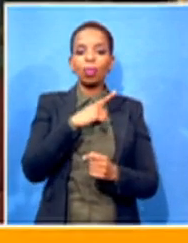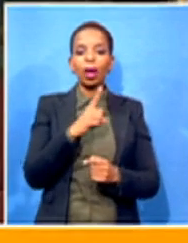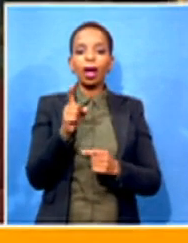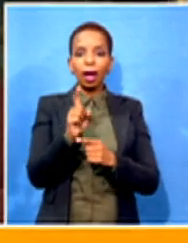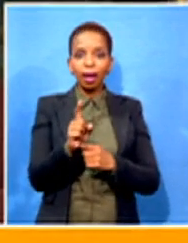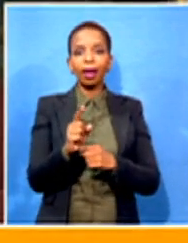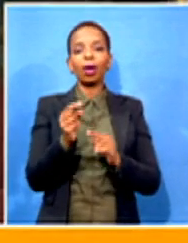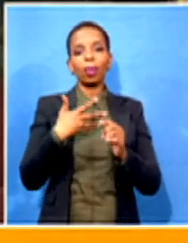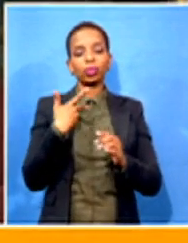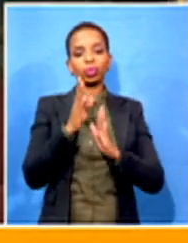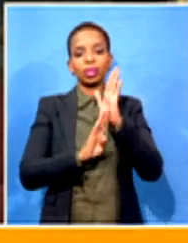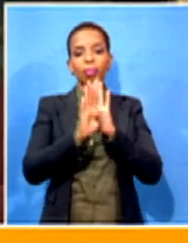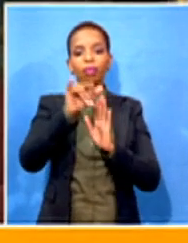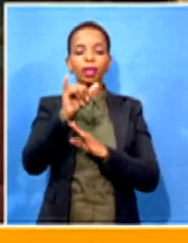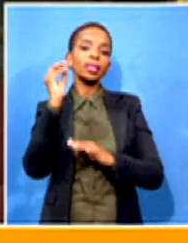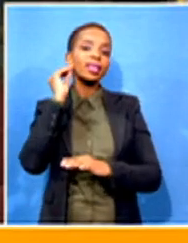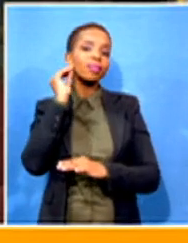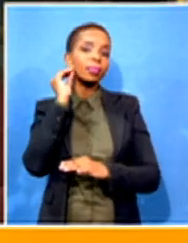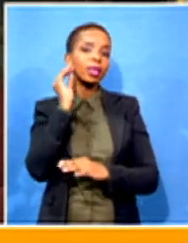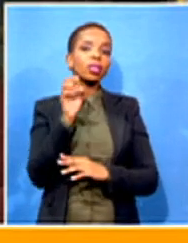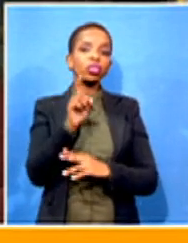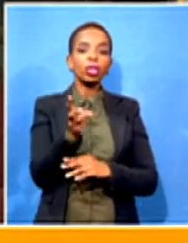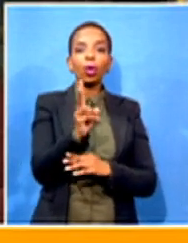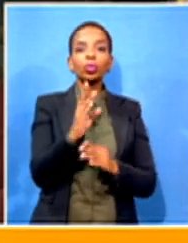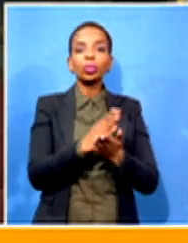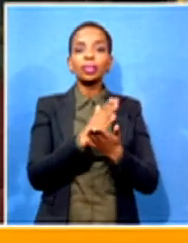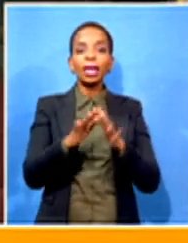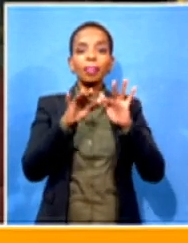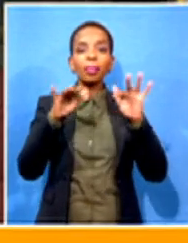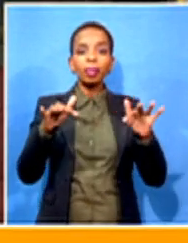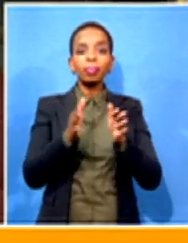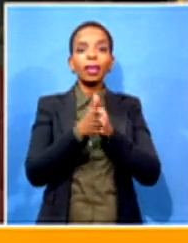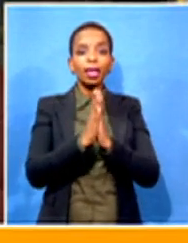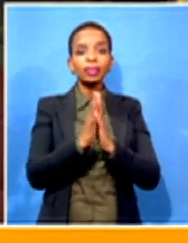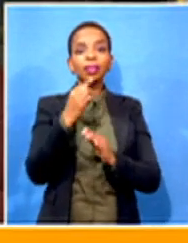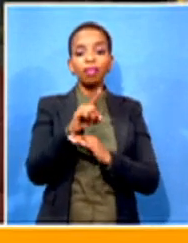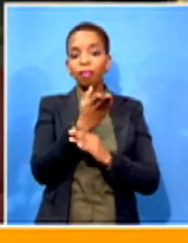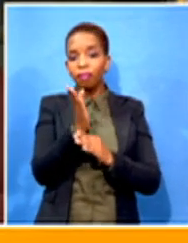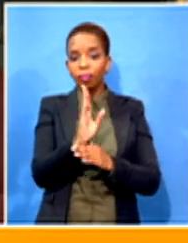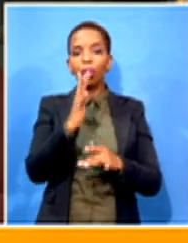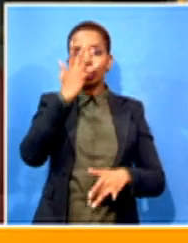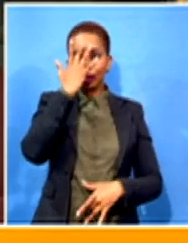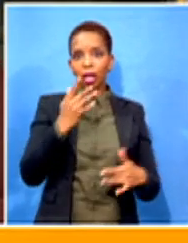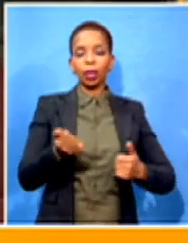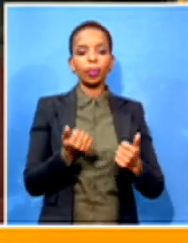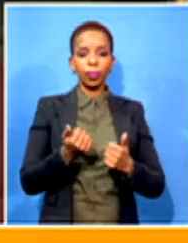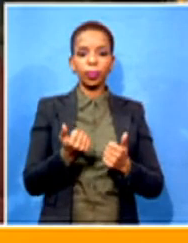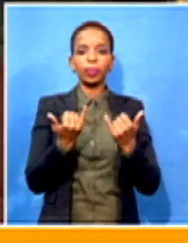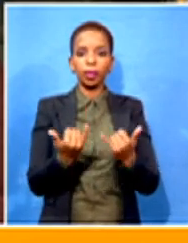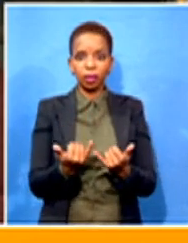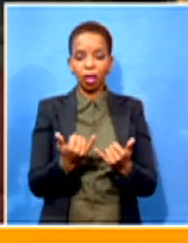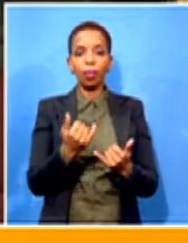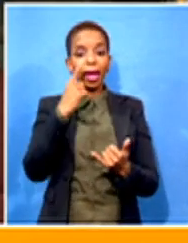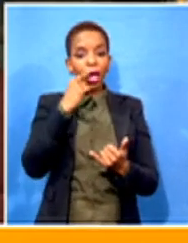be privy to that information. Yeah. And also some people asking for, those underlying conditions that we've been speaking to, and the evidence